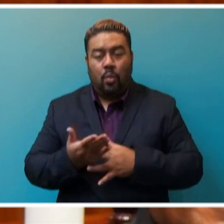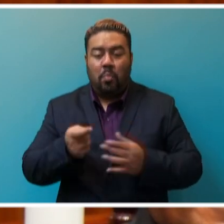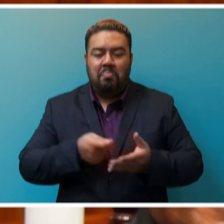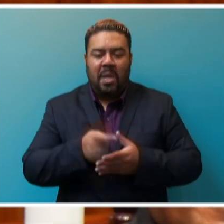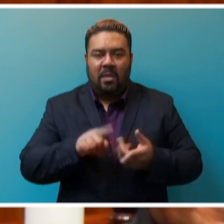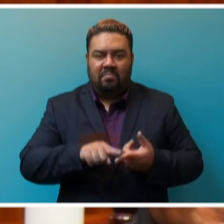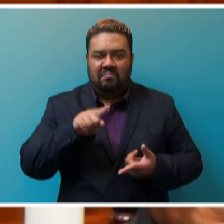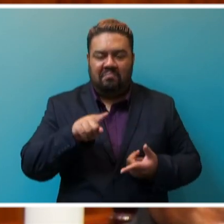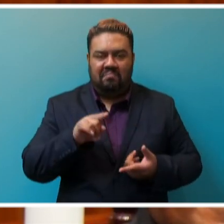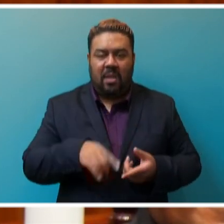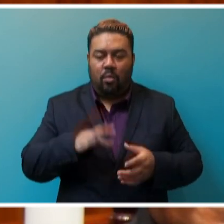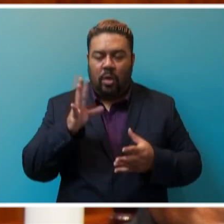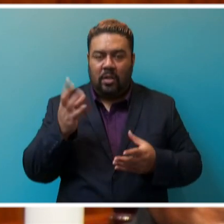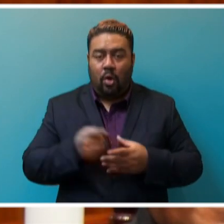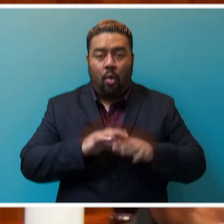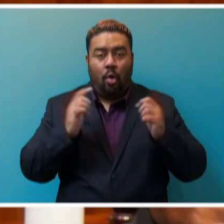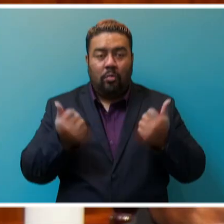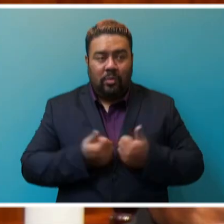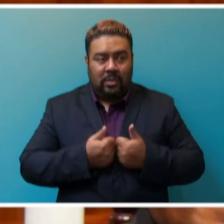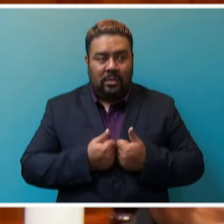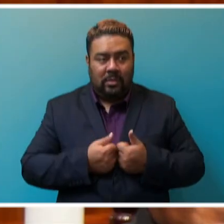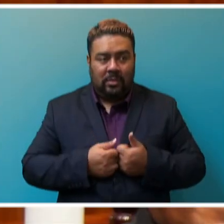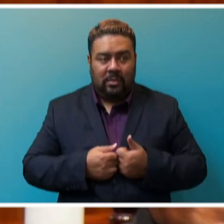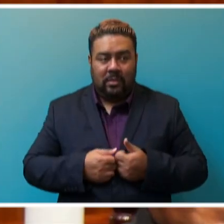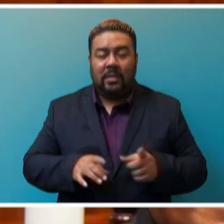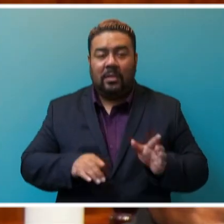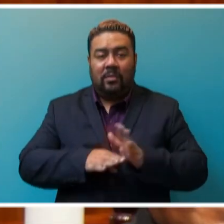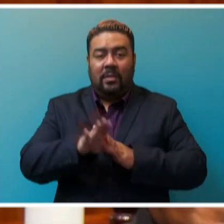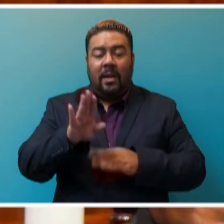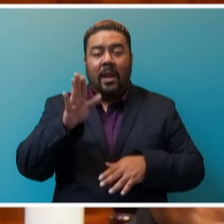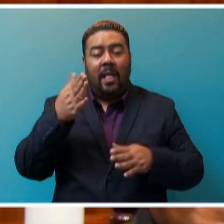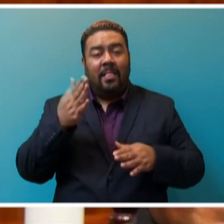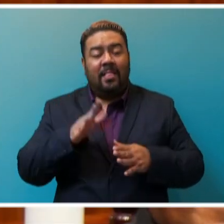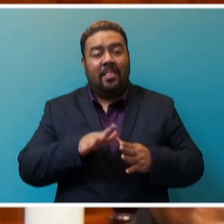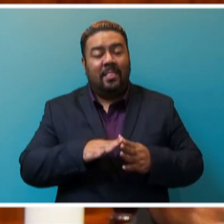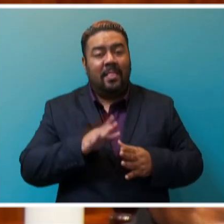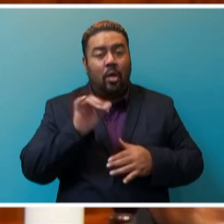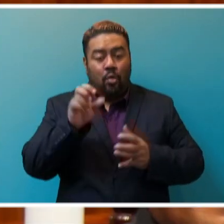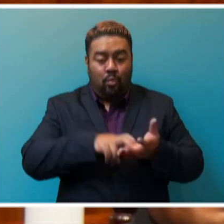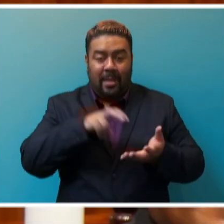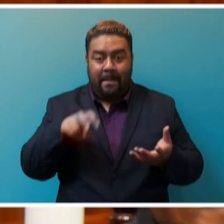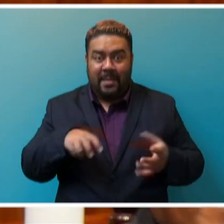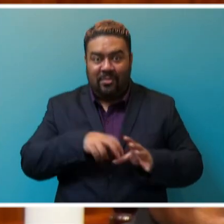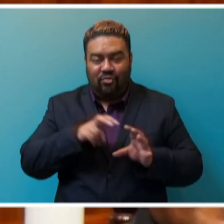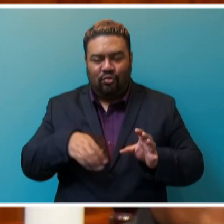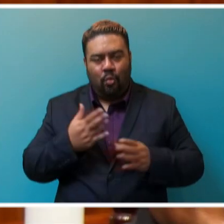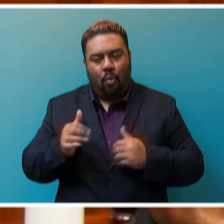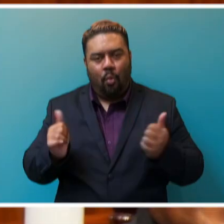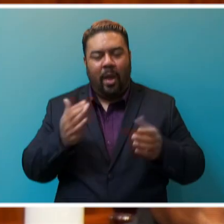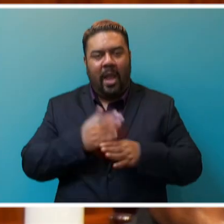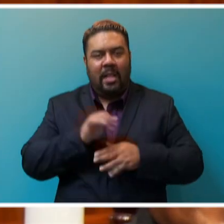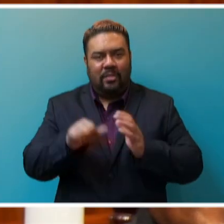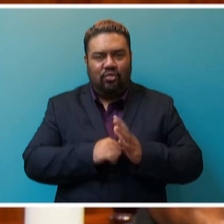the regularization of contractual arrangements, increase in retirement age, and ongoing review of the employment terms